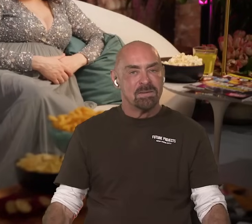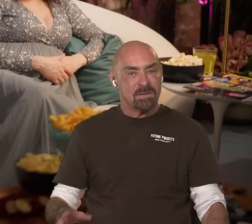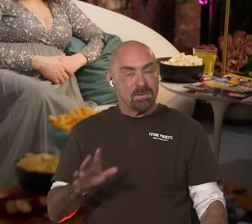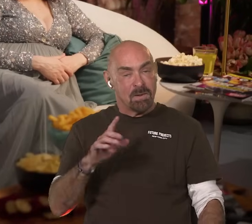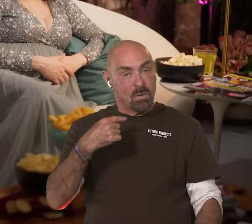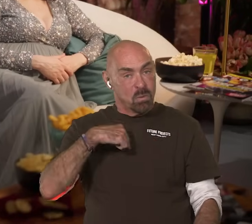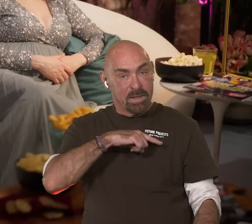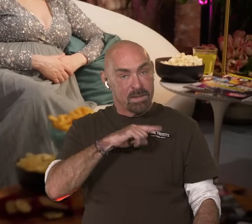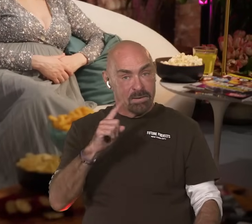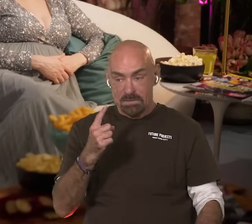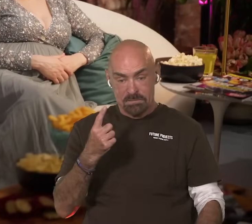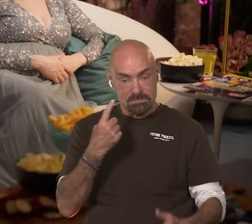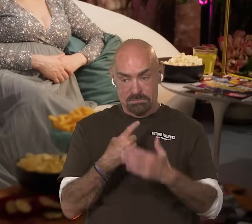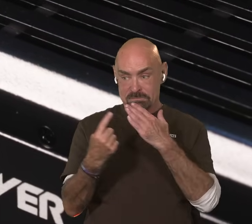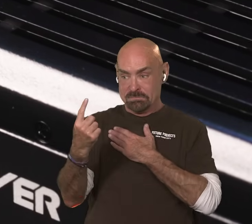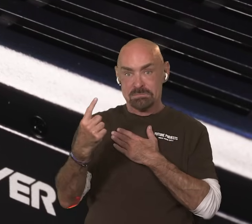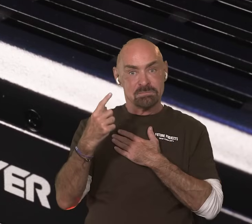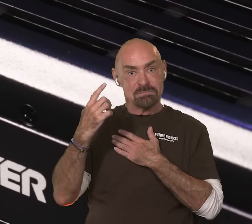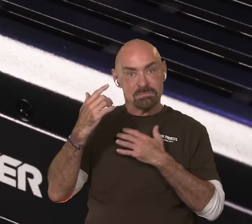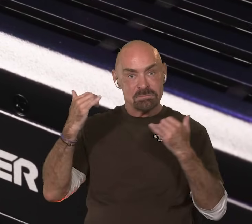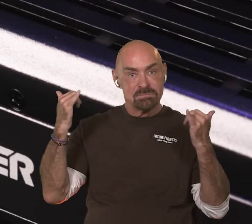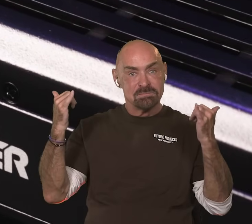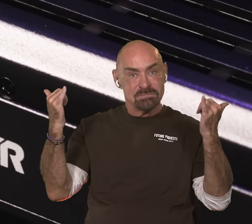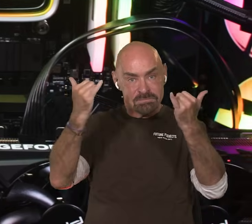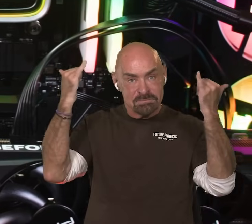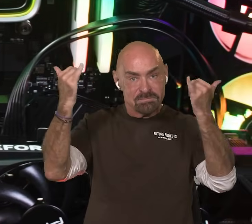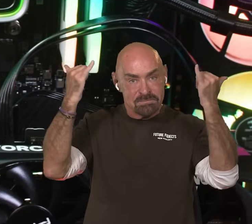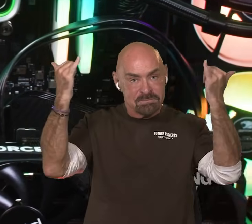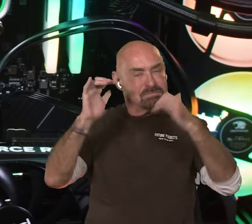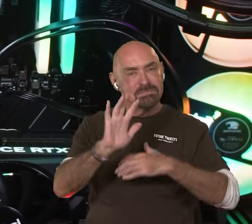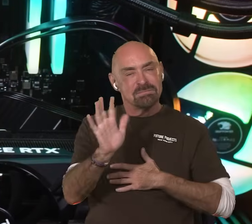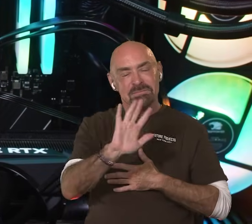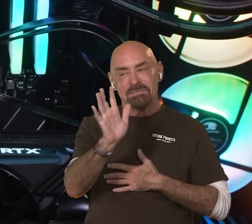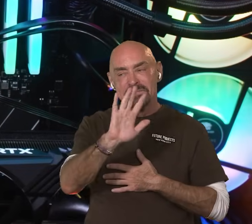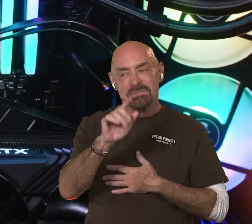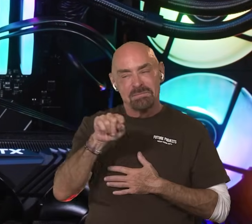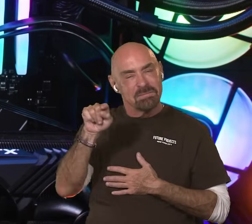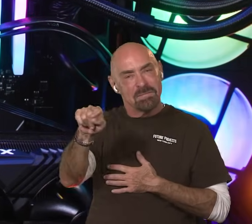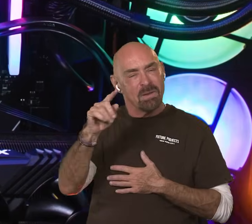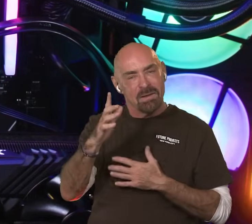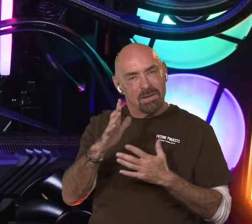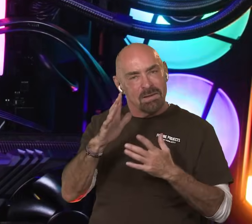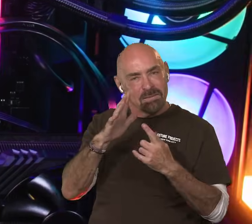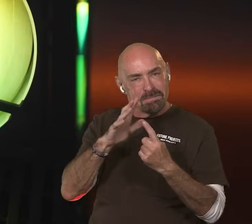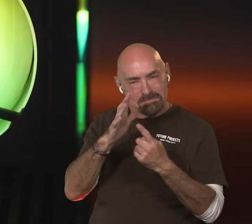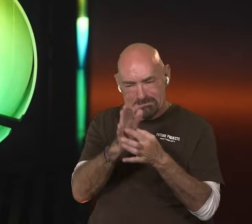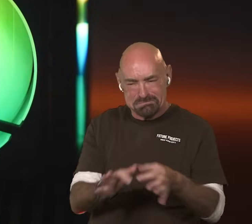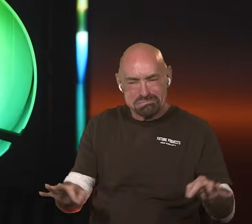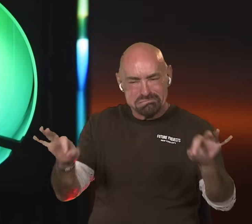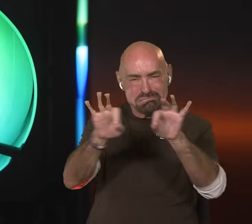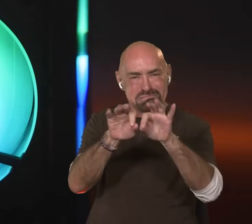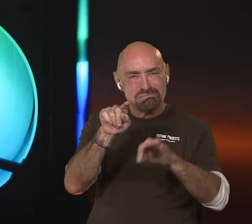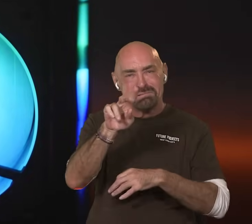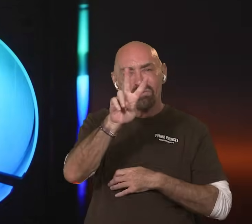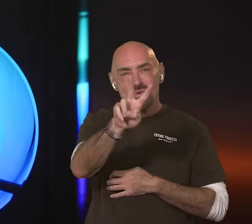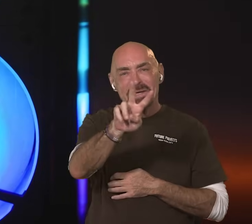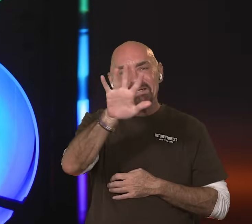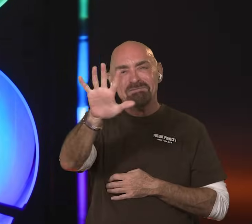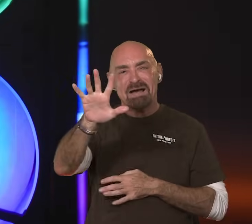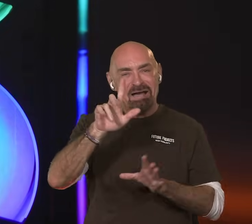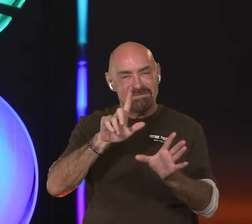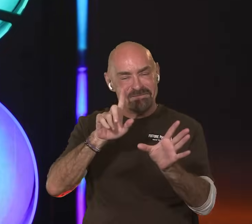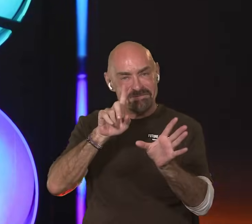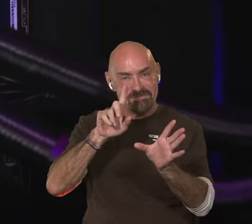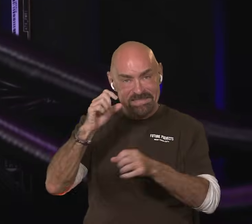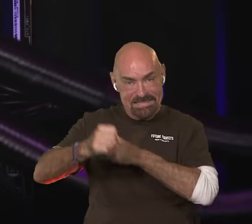We aren't the only ones celebrating an anniversary. iBuyPower is hitting a major milestone of their own, having been around for